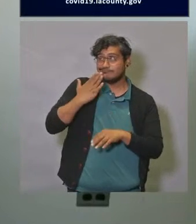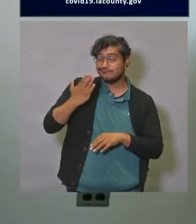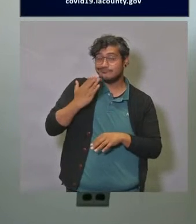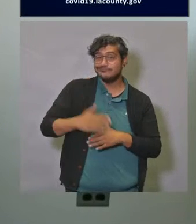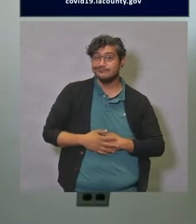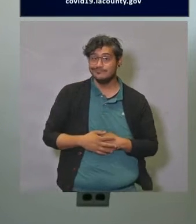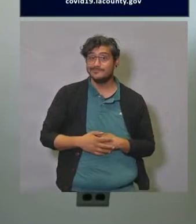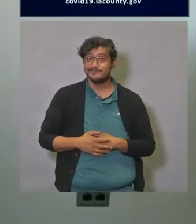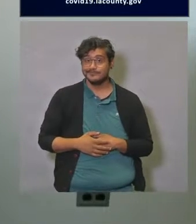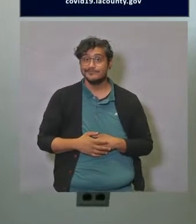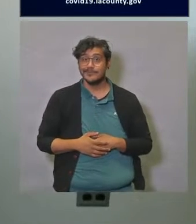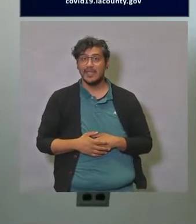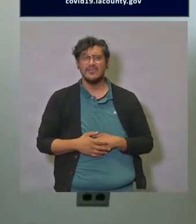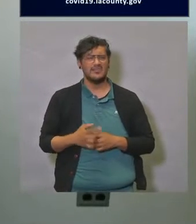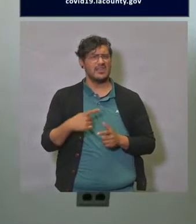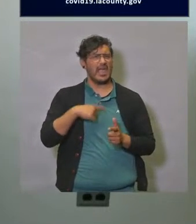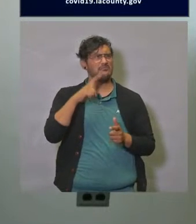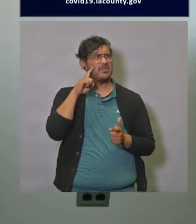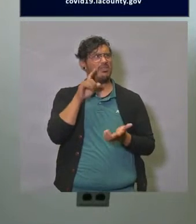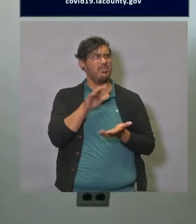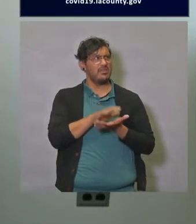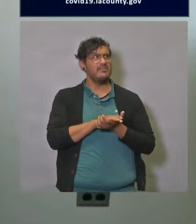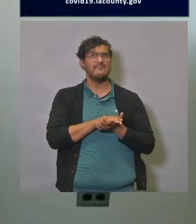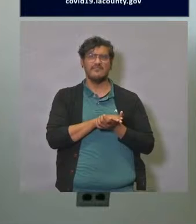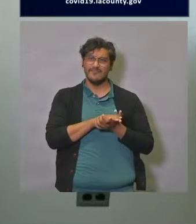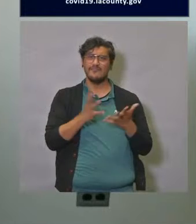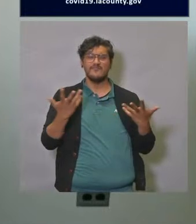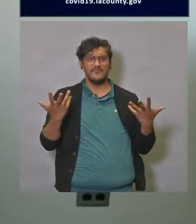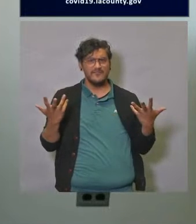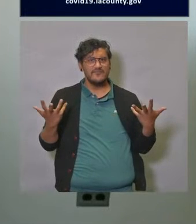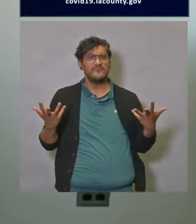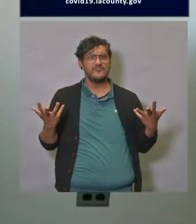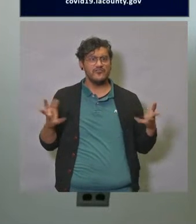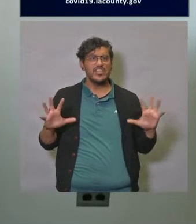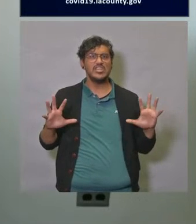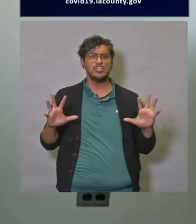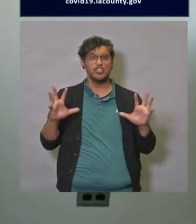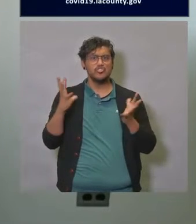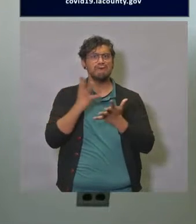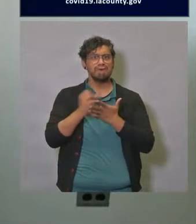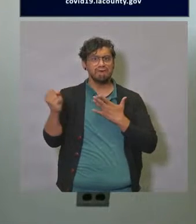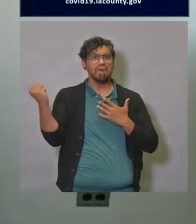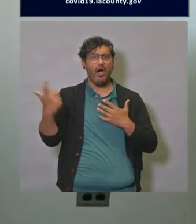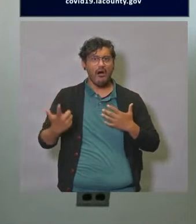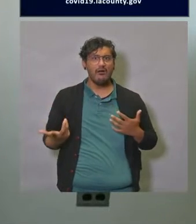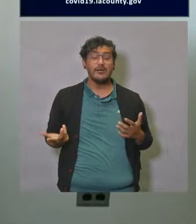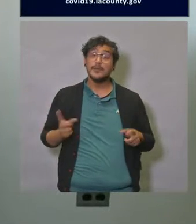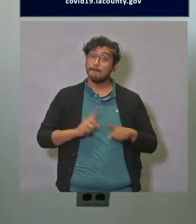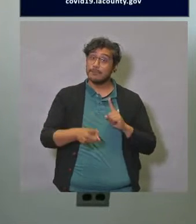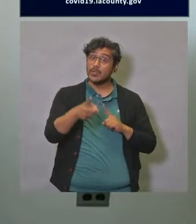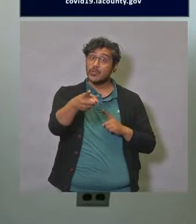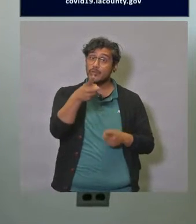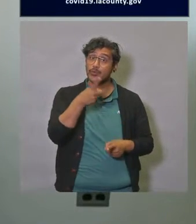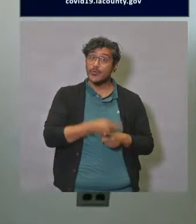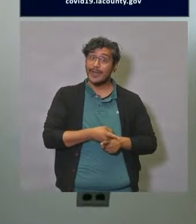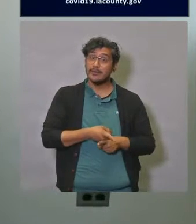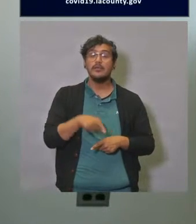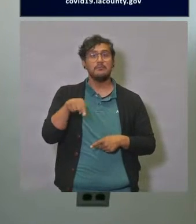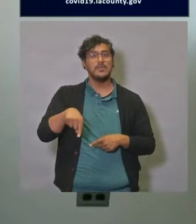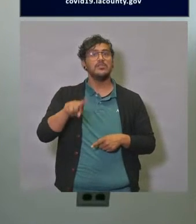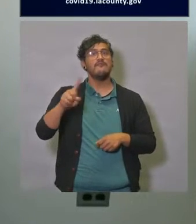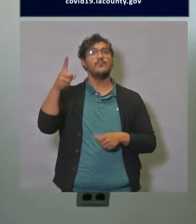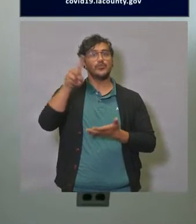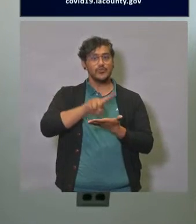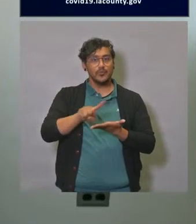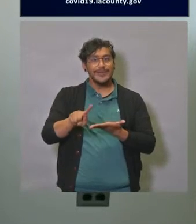doses. And I believe, we've gotten through using most of those doses, but you're right. This will be the first week where